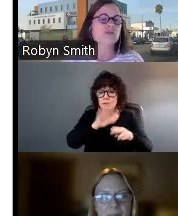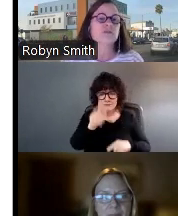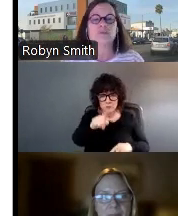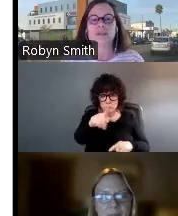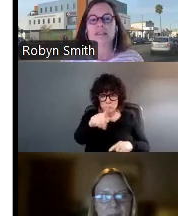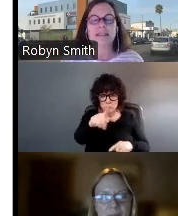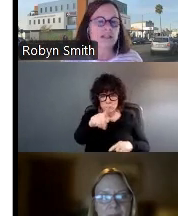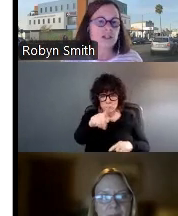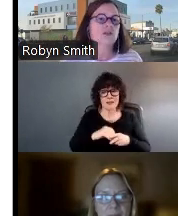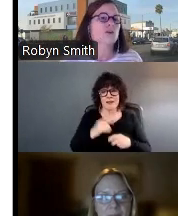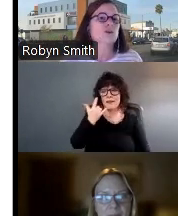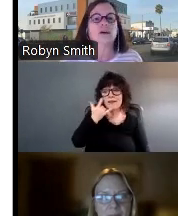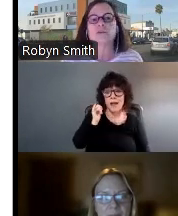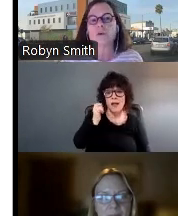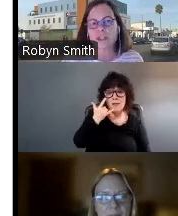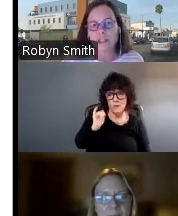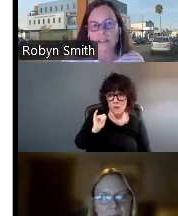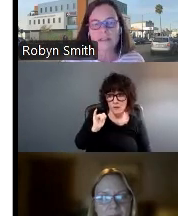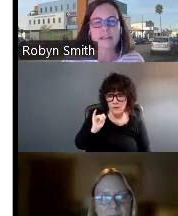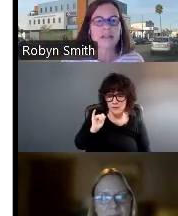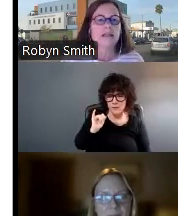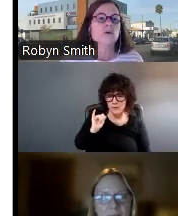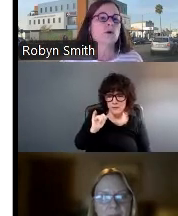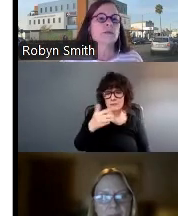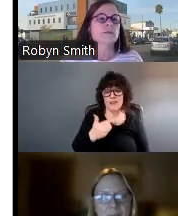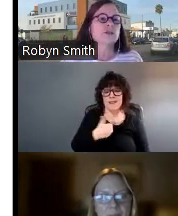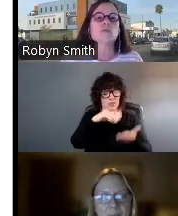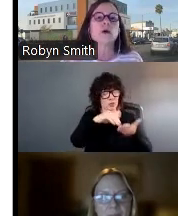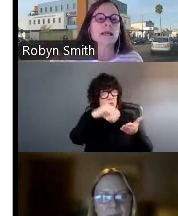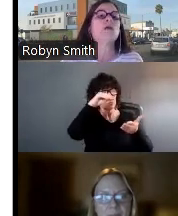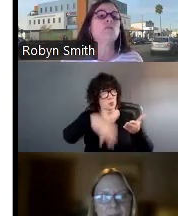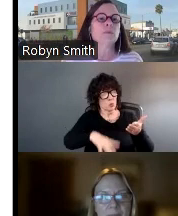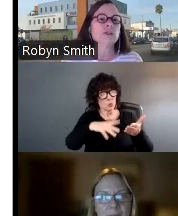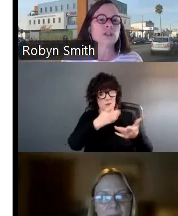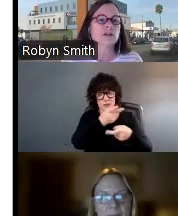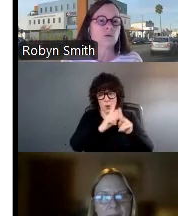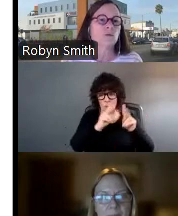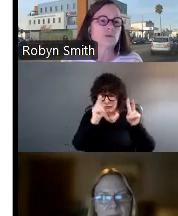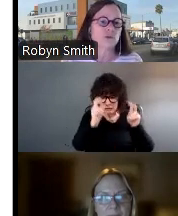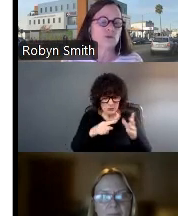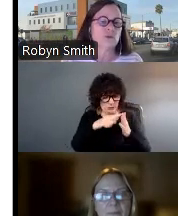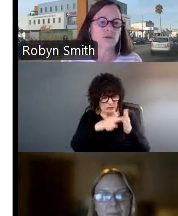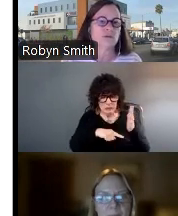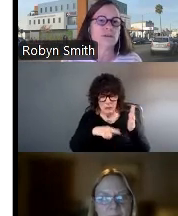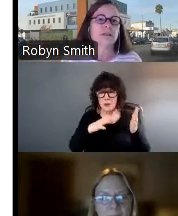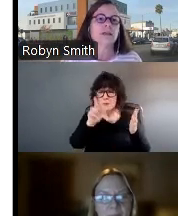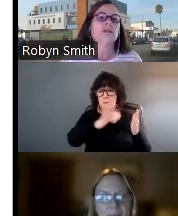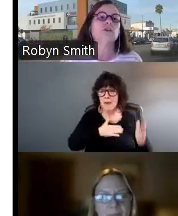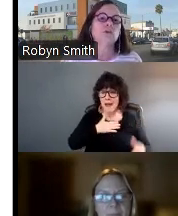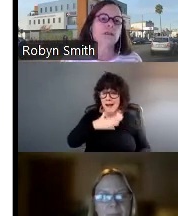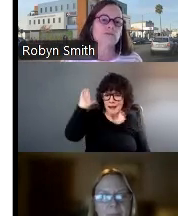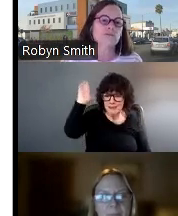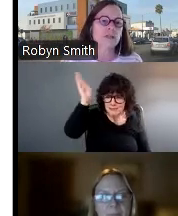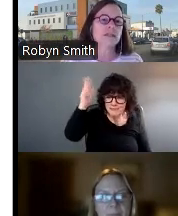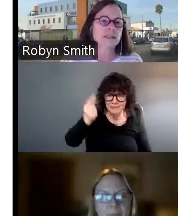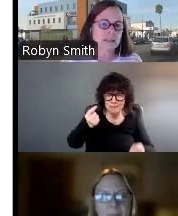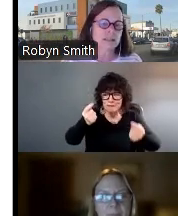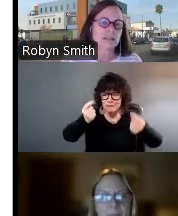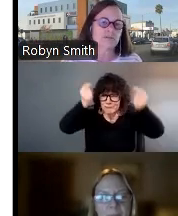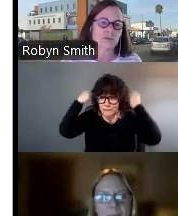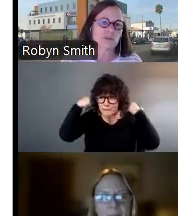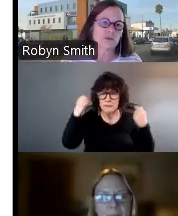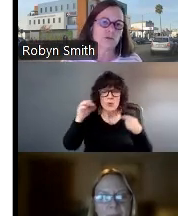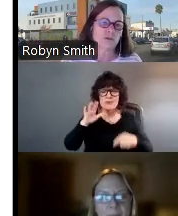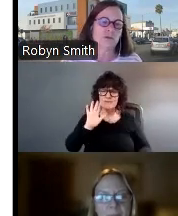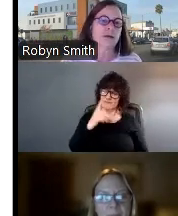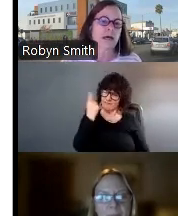understand much of this presentation, or you have questions, or just want help in general with your student loans, you can get free